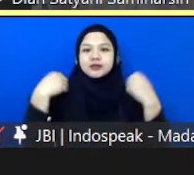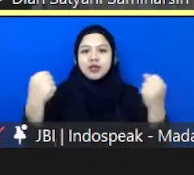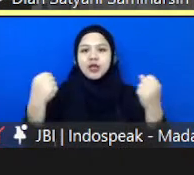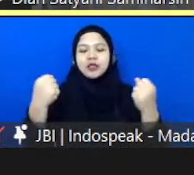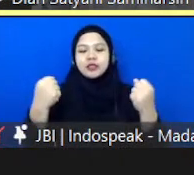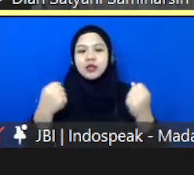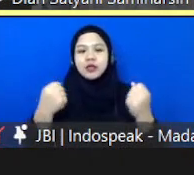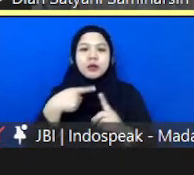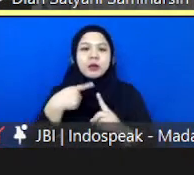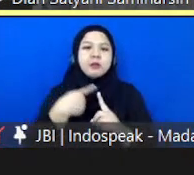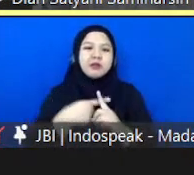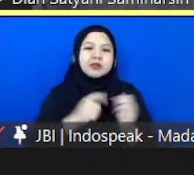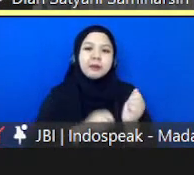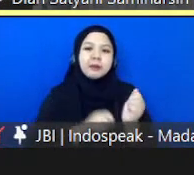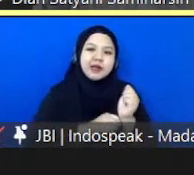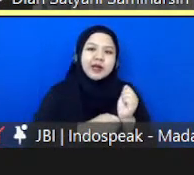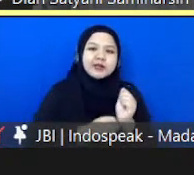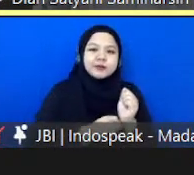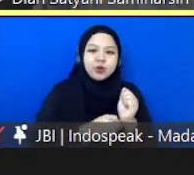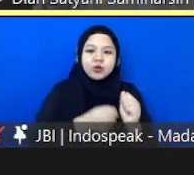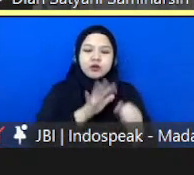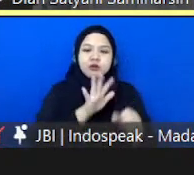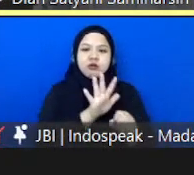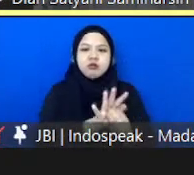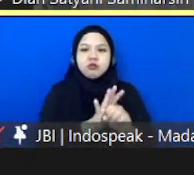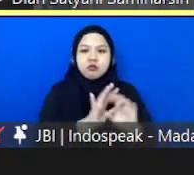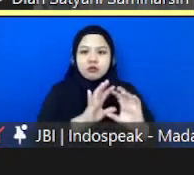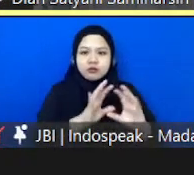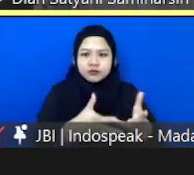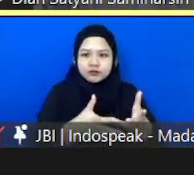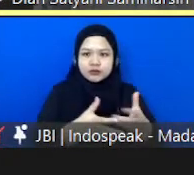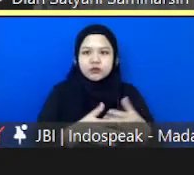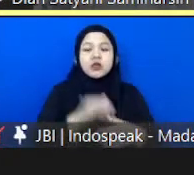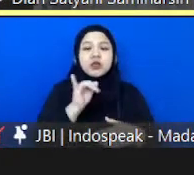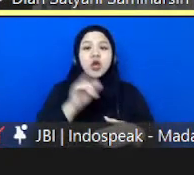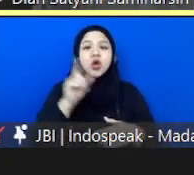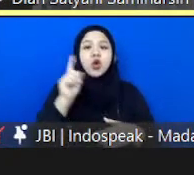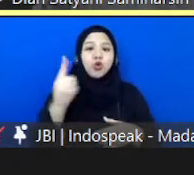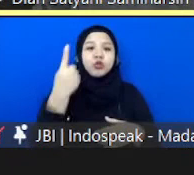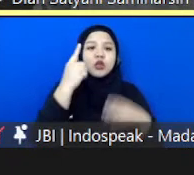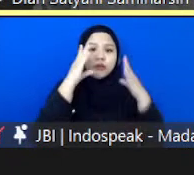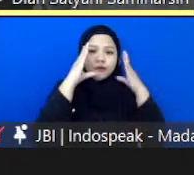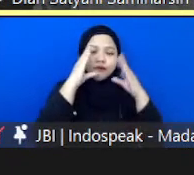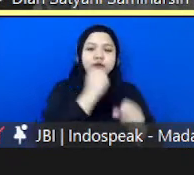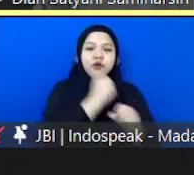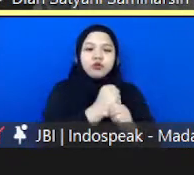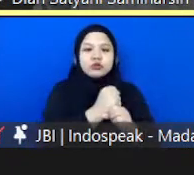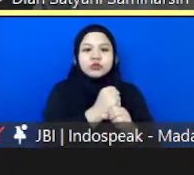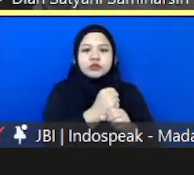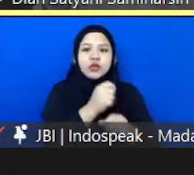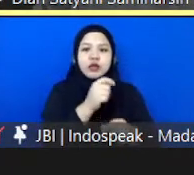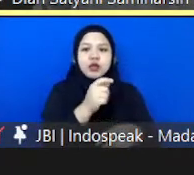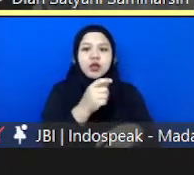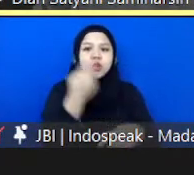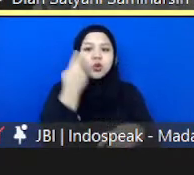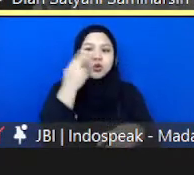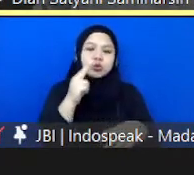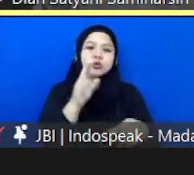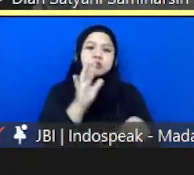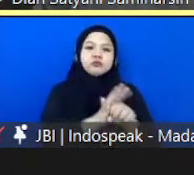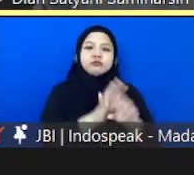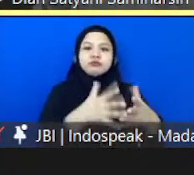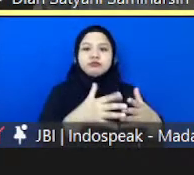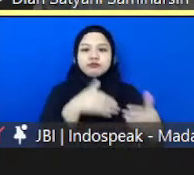with COVID-19 response itself as the center or as an entry point, health worker collaboration among sectors